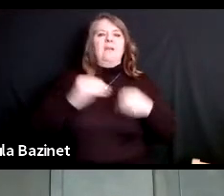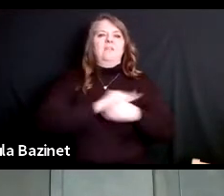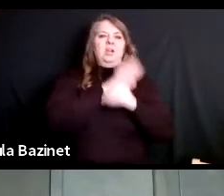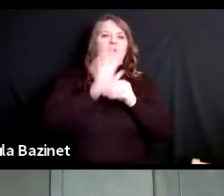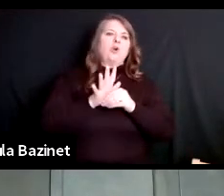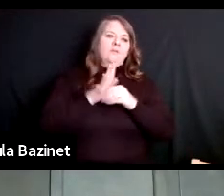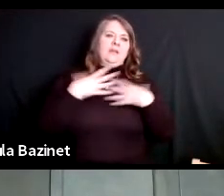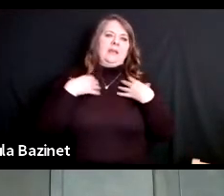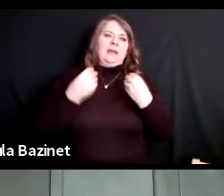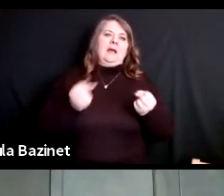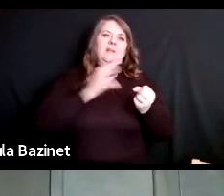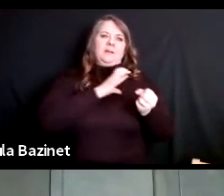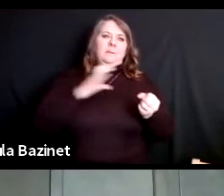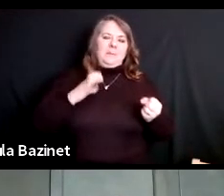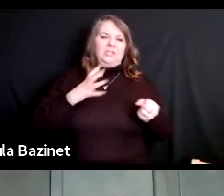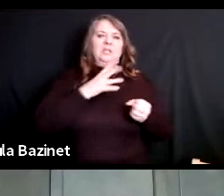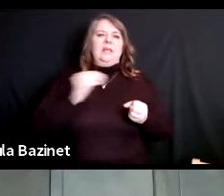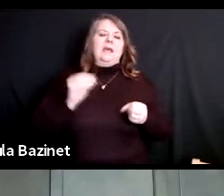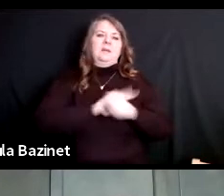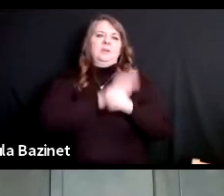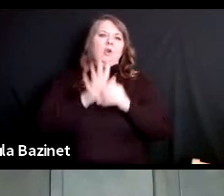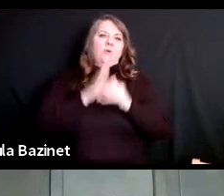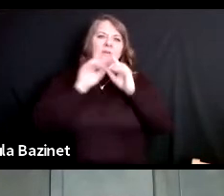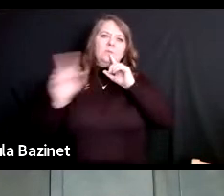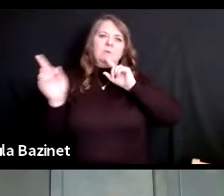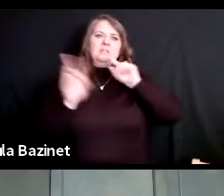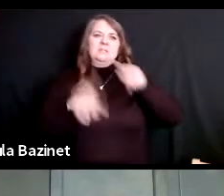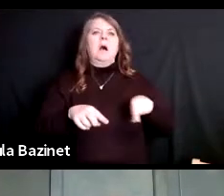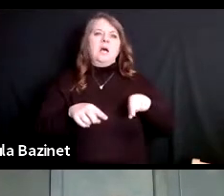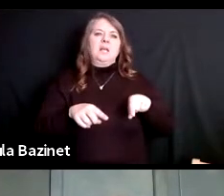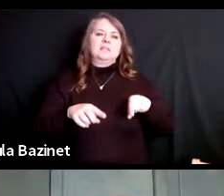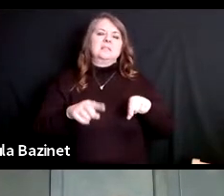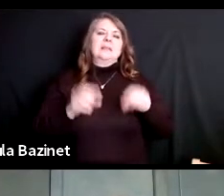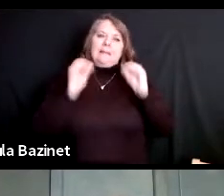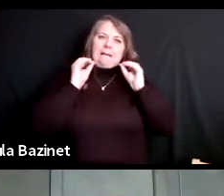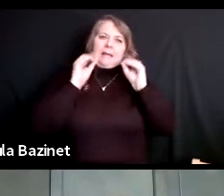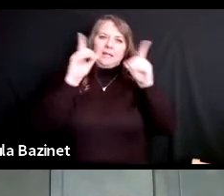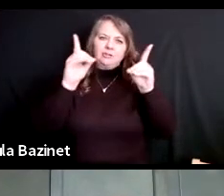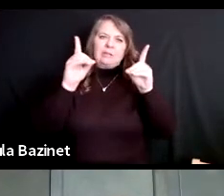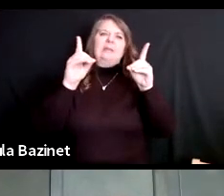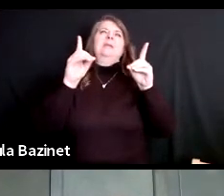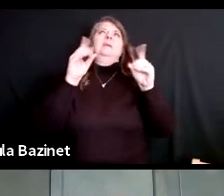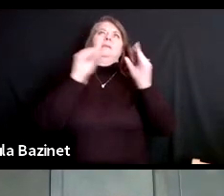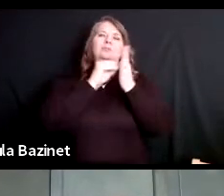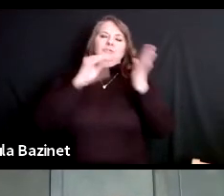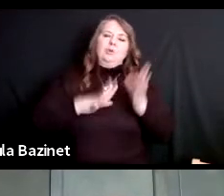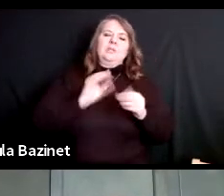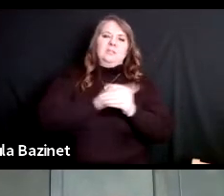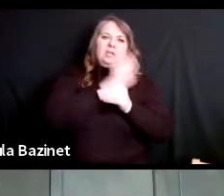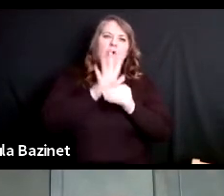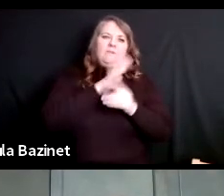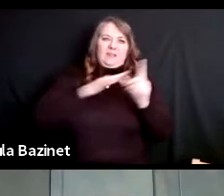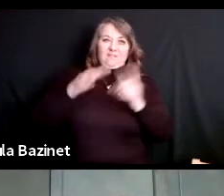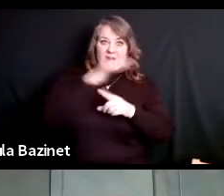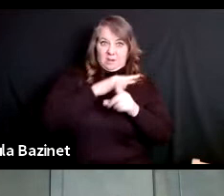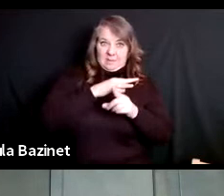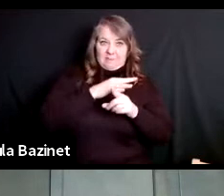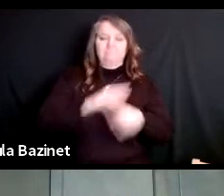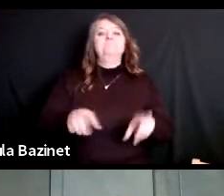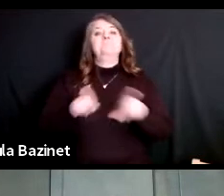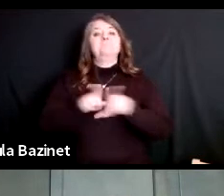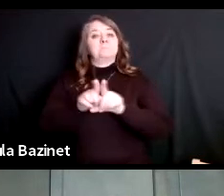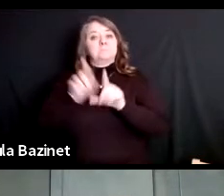and COVID response, like educating students in a COVID environment update and report. You're also scheduled for